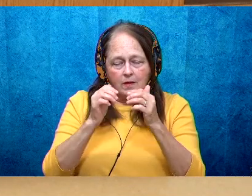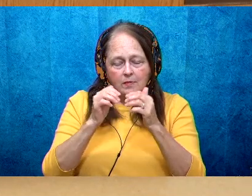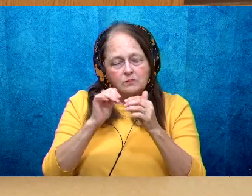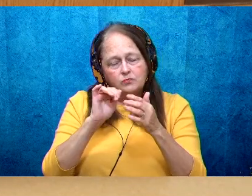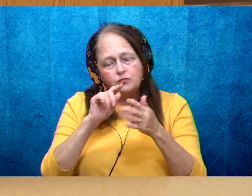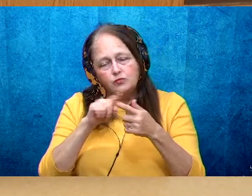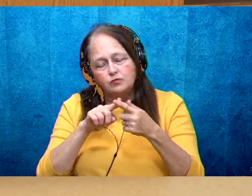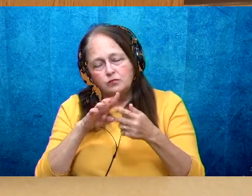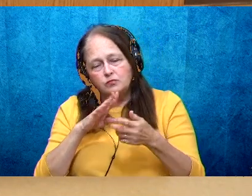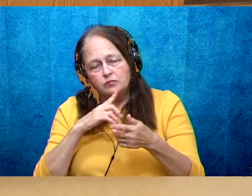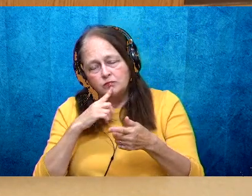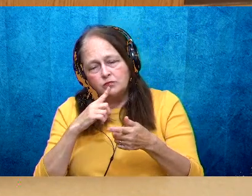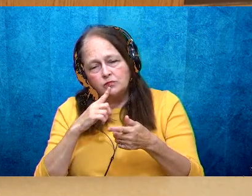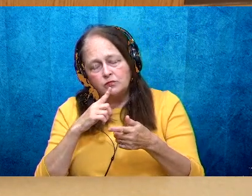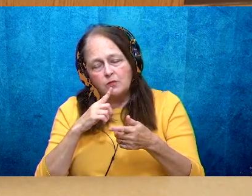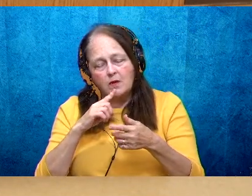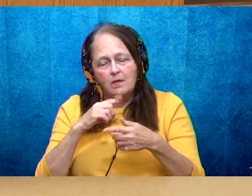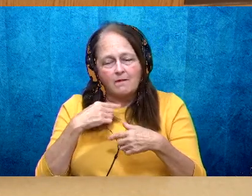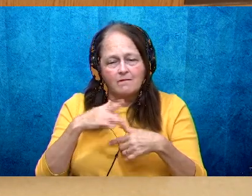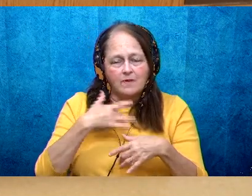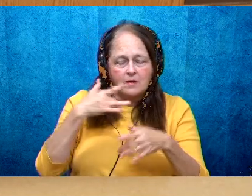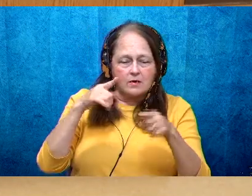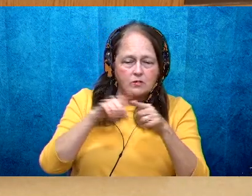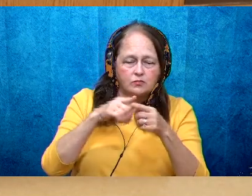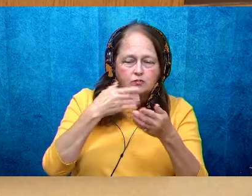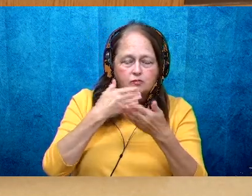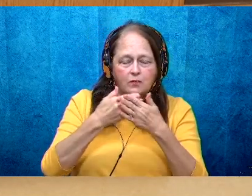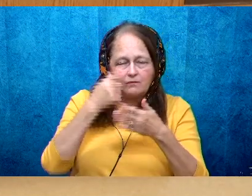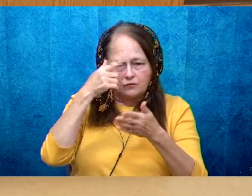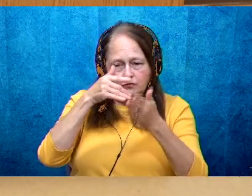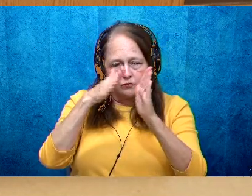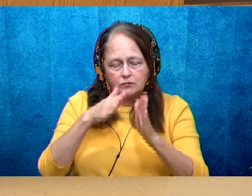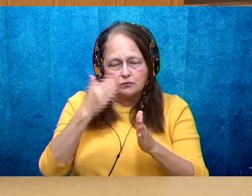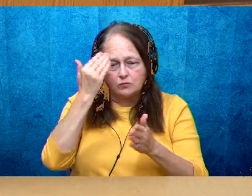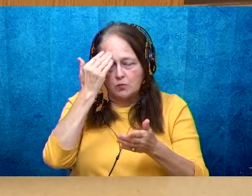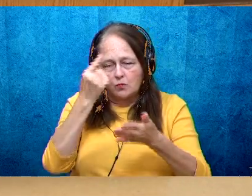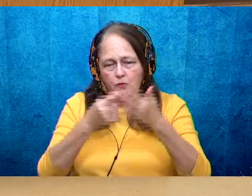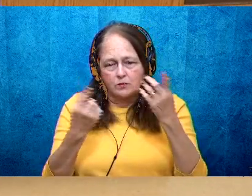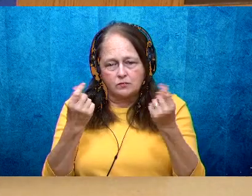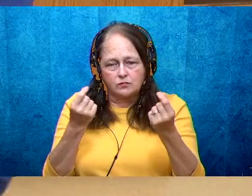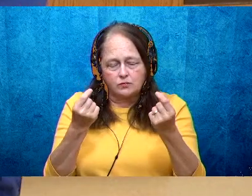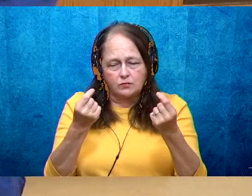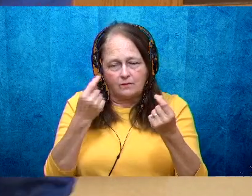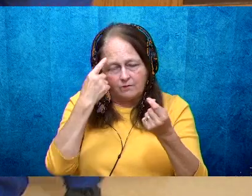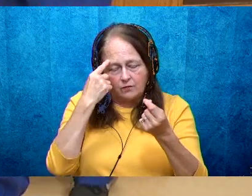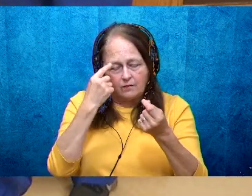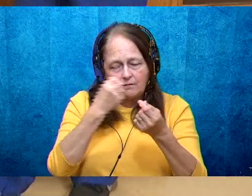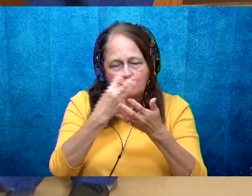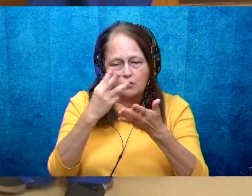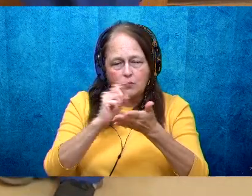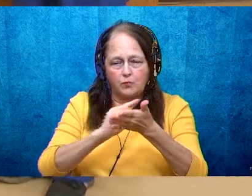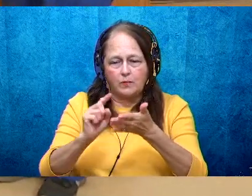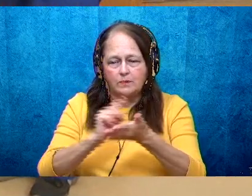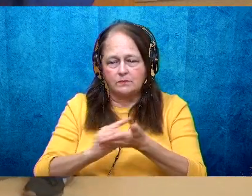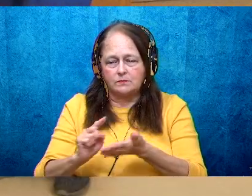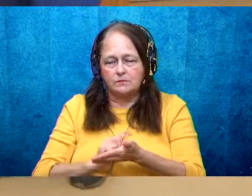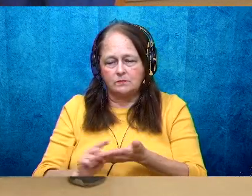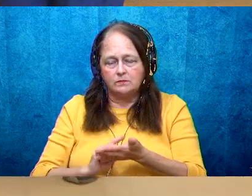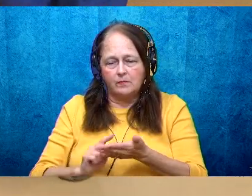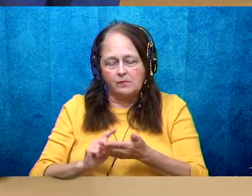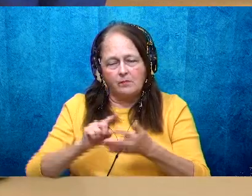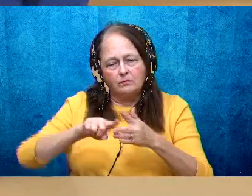housekeeping. Typically, I feel like it's good for students to kind of know exactly what we're going to be doing for the next few weeks. So let's kind of